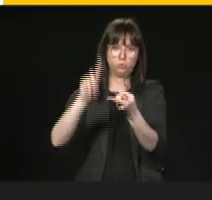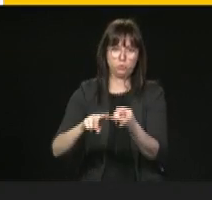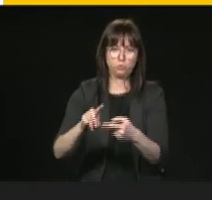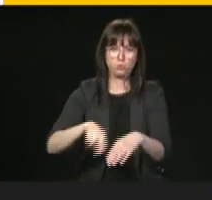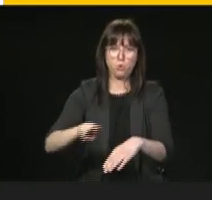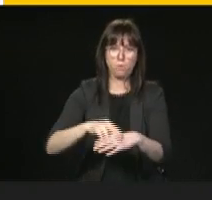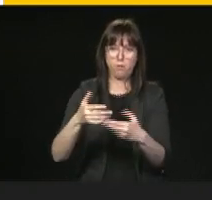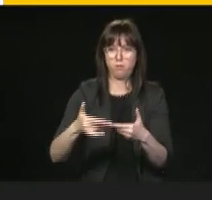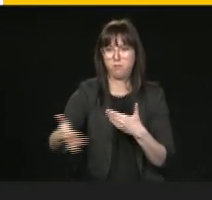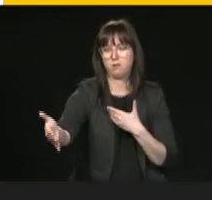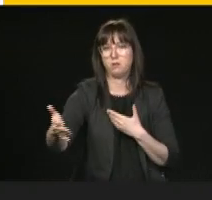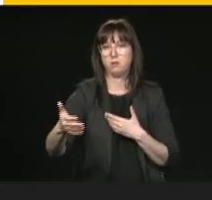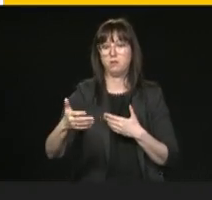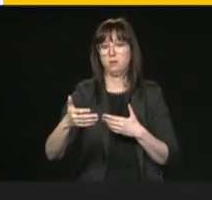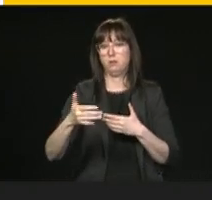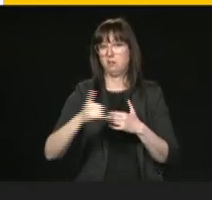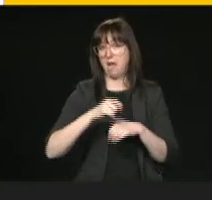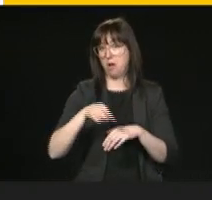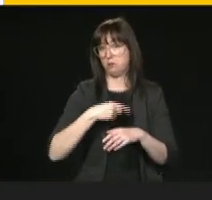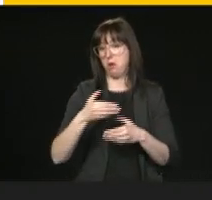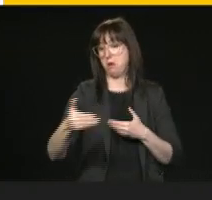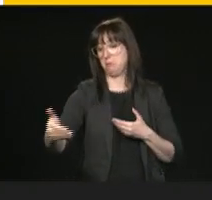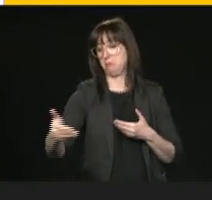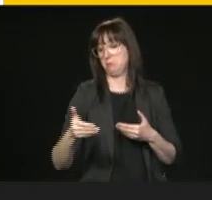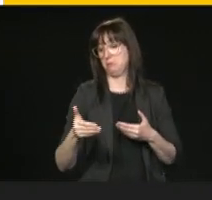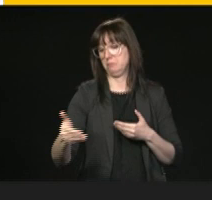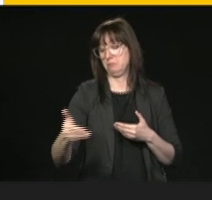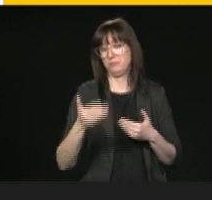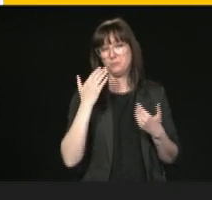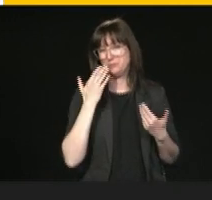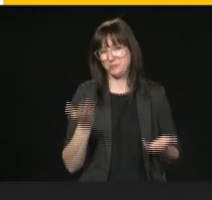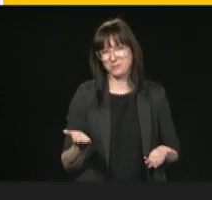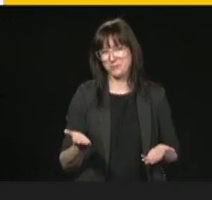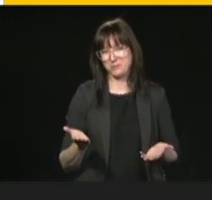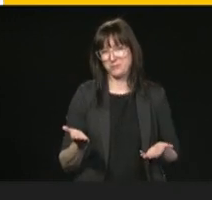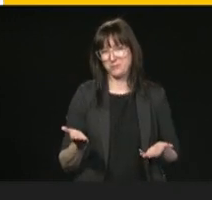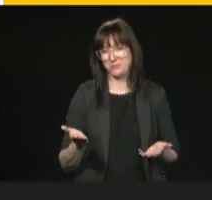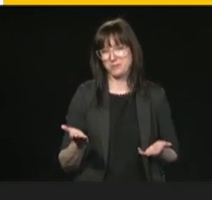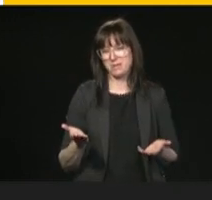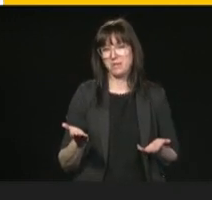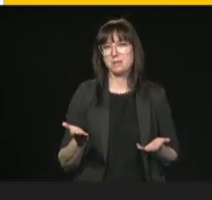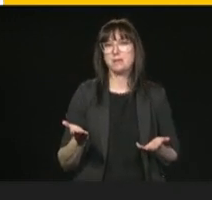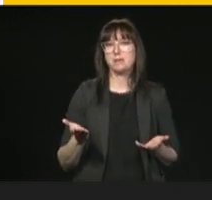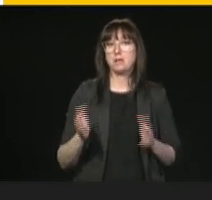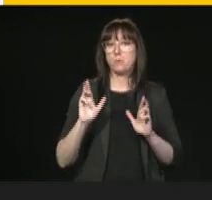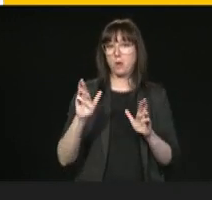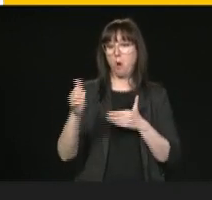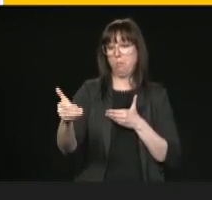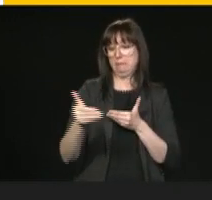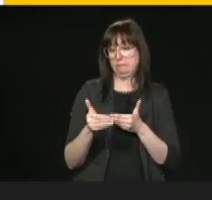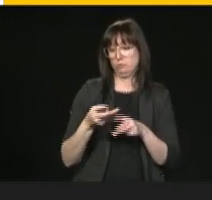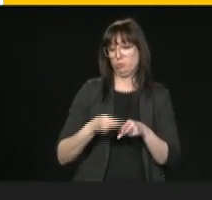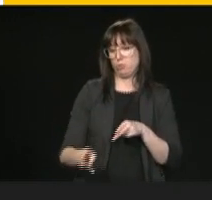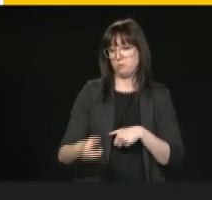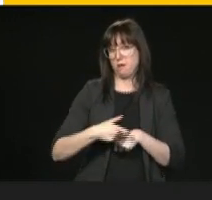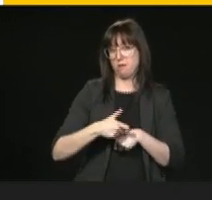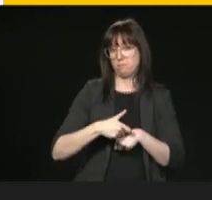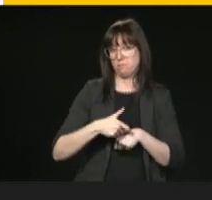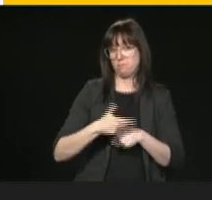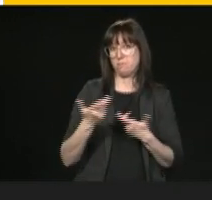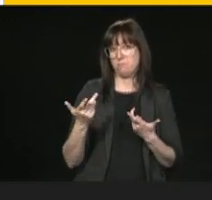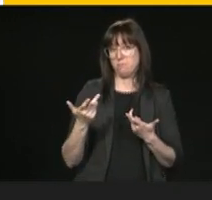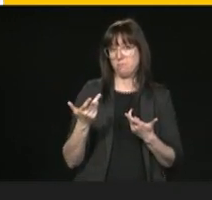are all hoping that it's not very long. You know, say 3 months, 4 months.